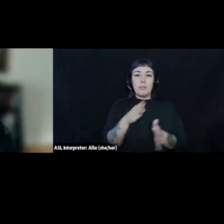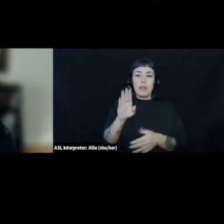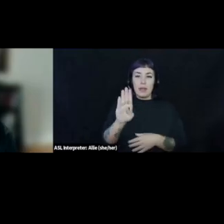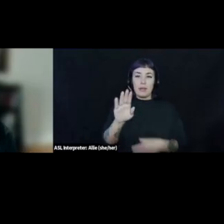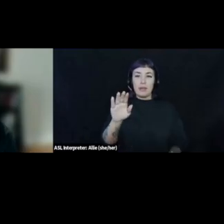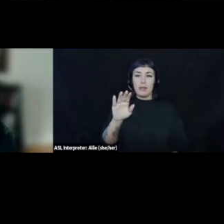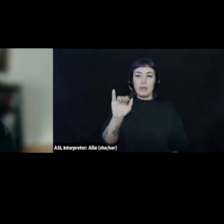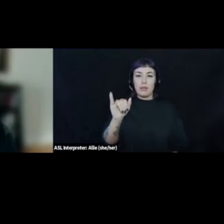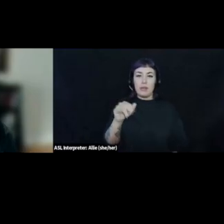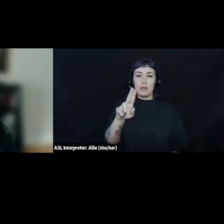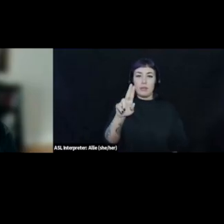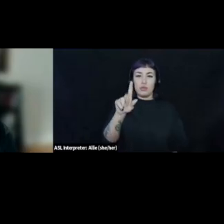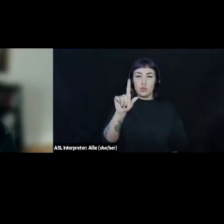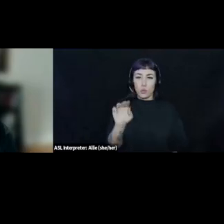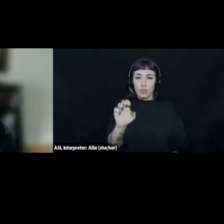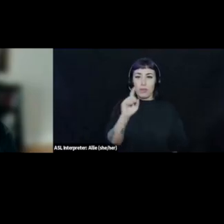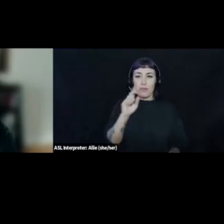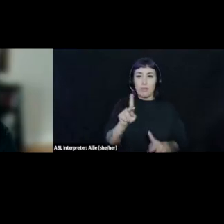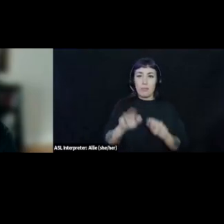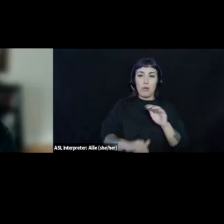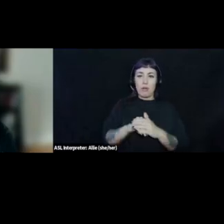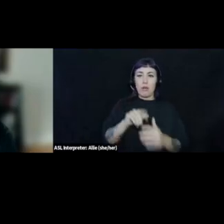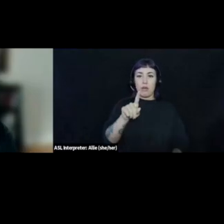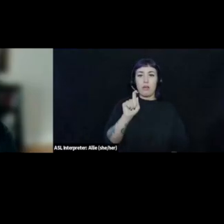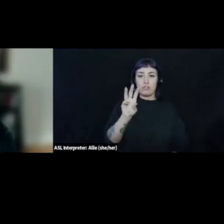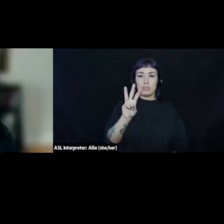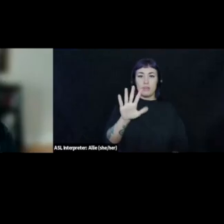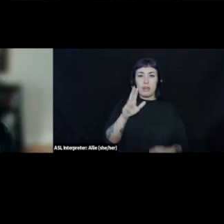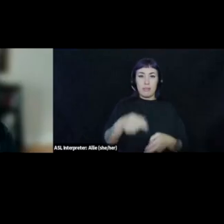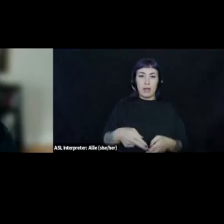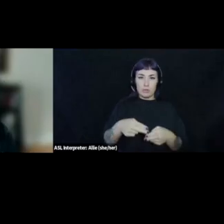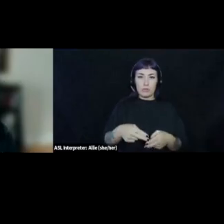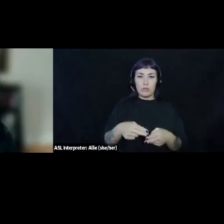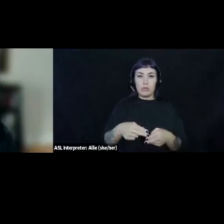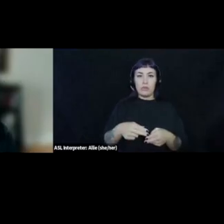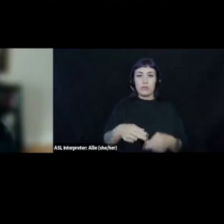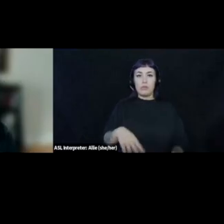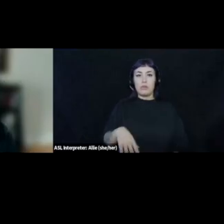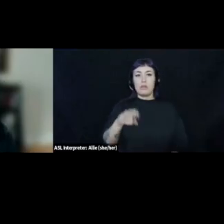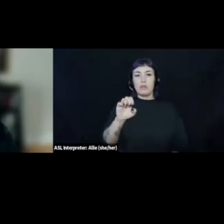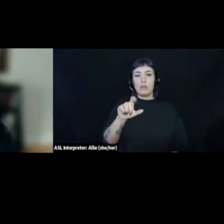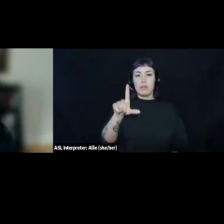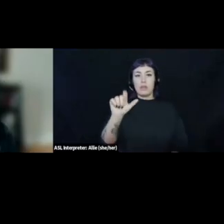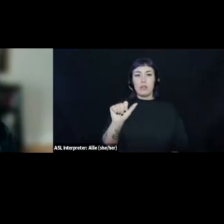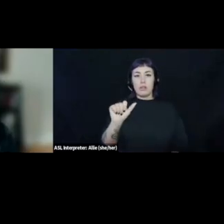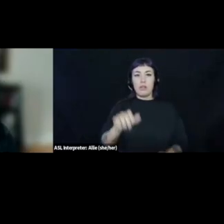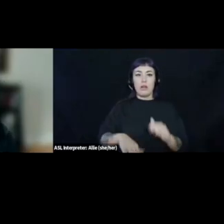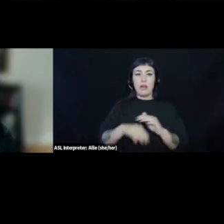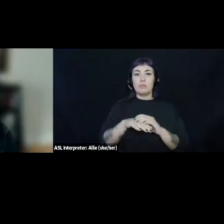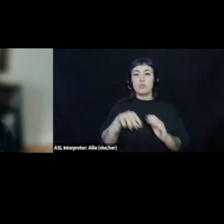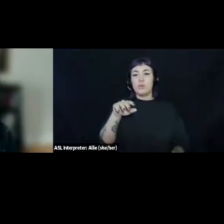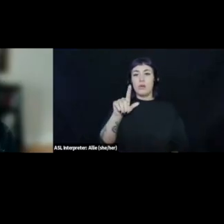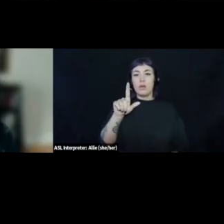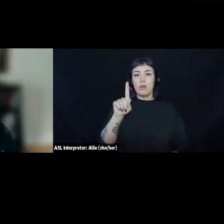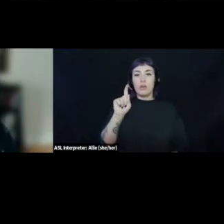and Julie are for people up to 165 pounds, and Ella can be used up to 195